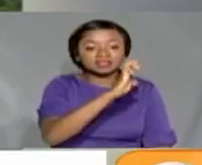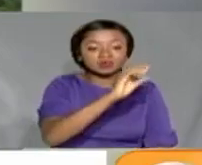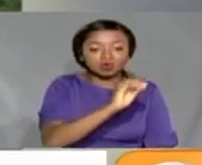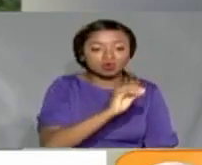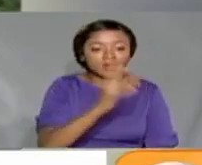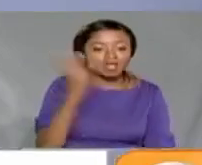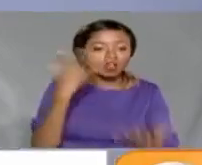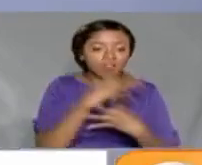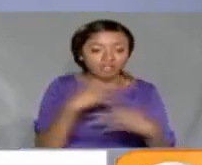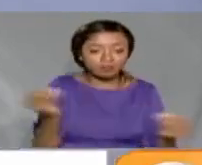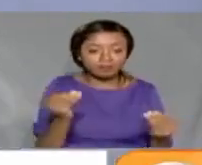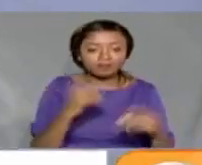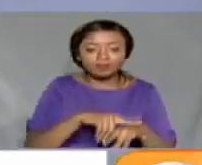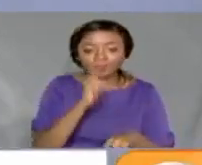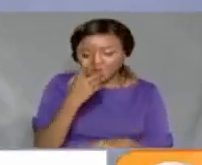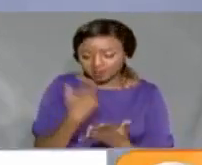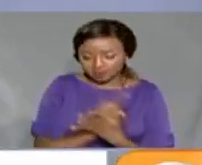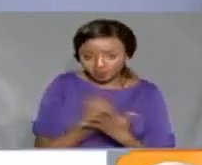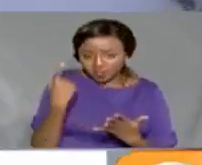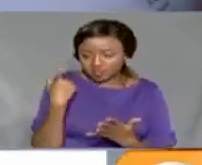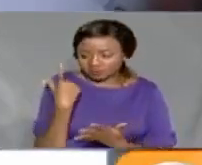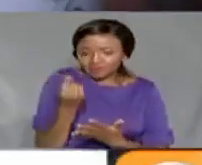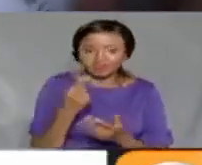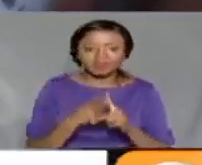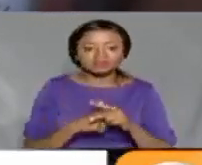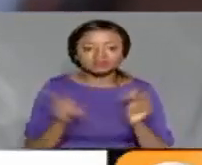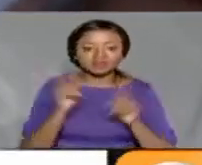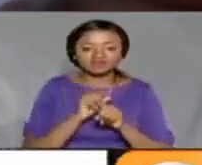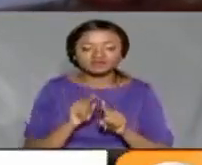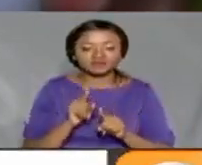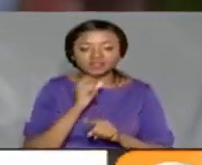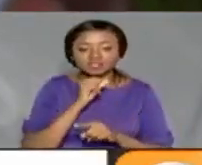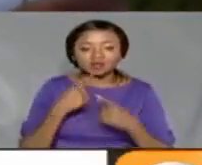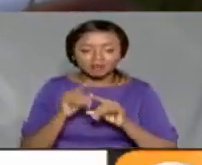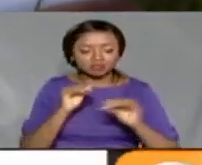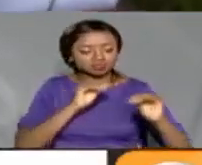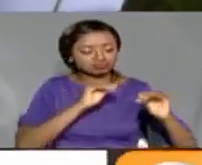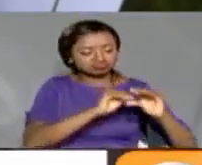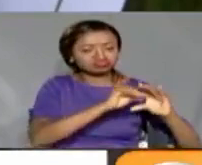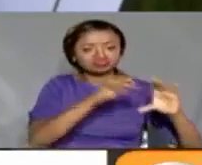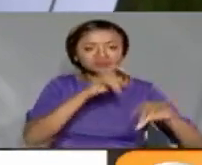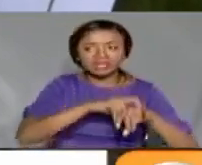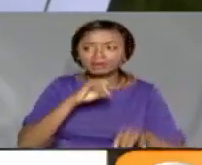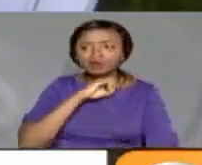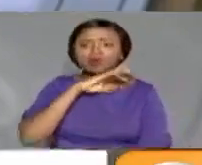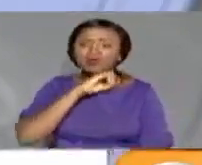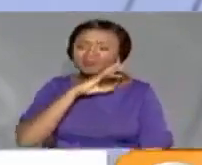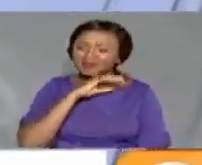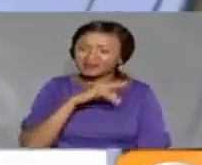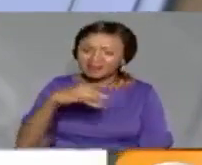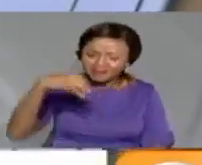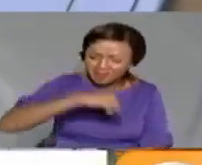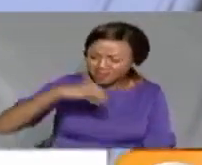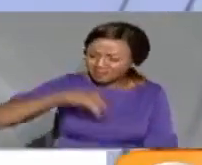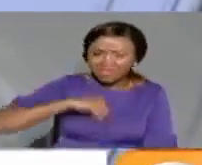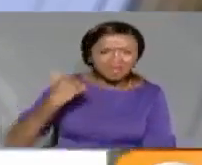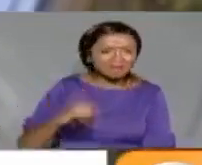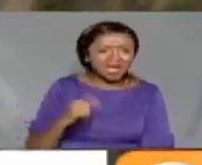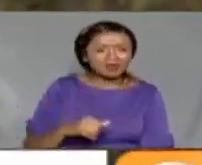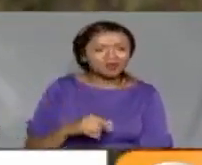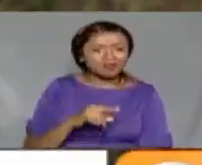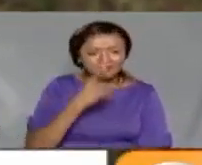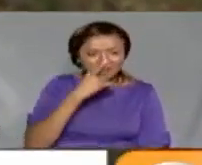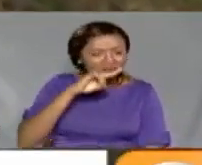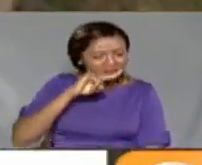at the beginning of the week as investors in his greenhouses project started complaining of missed payments that range from hundreds